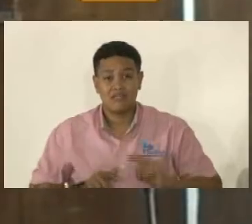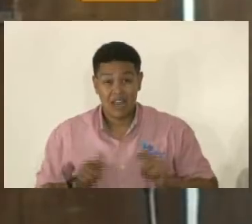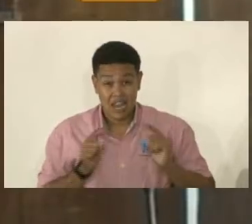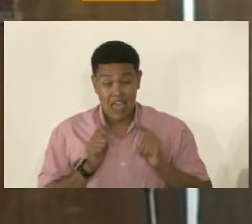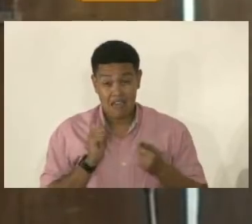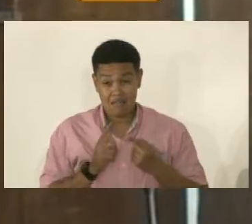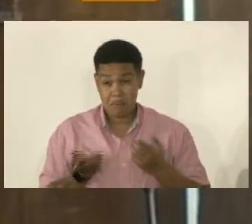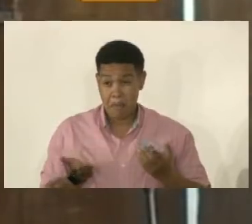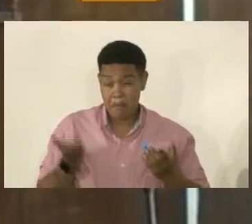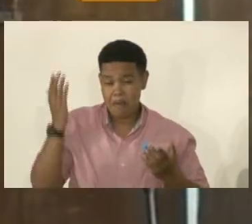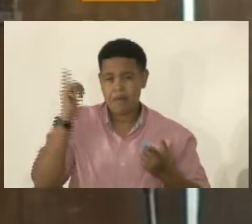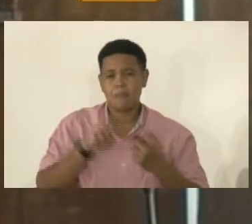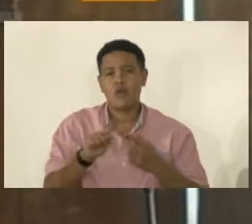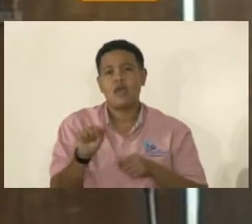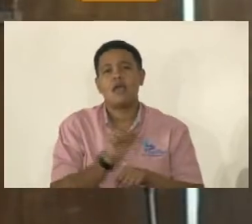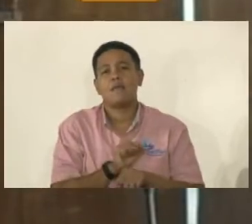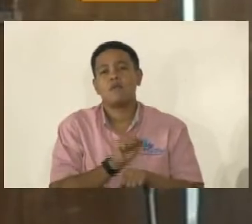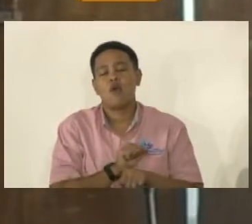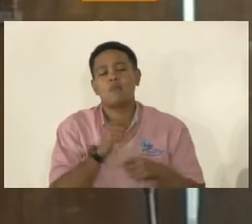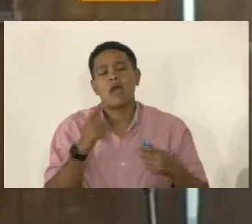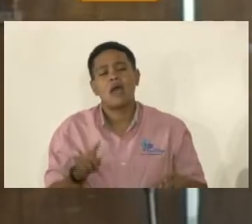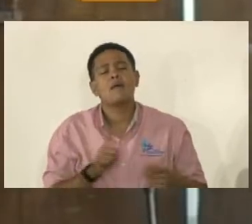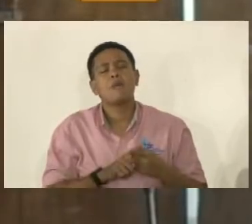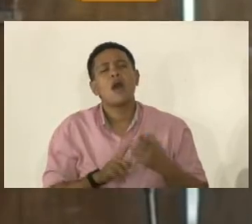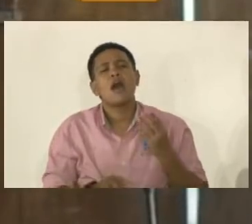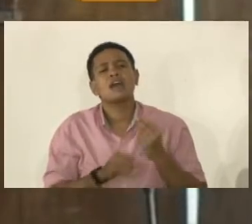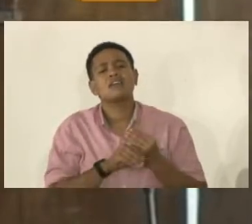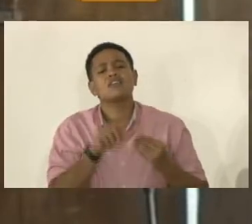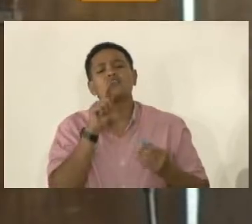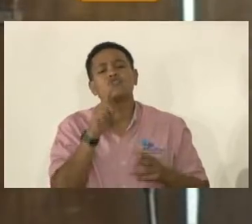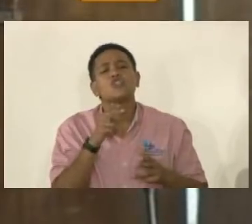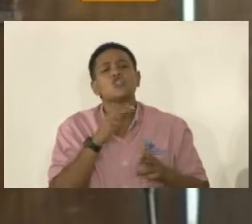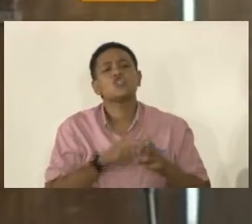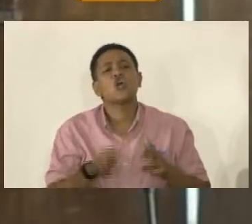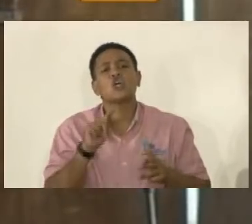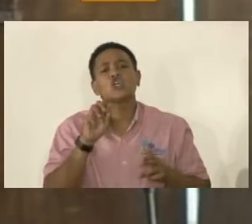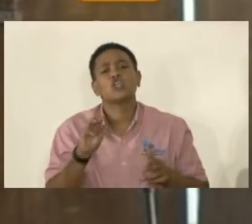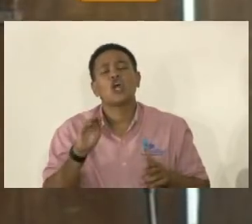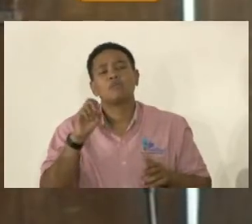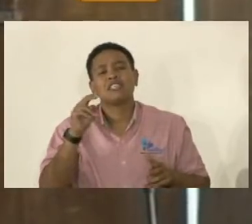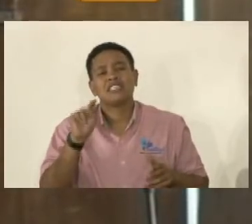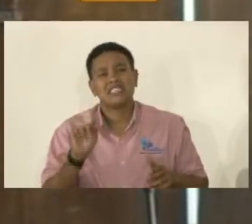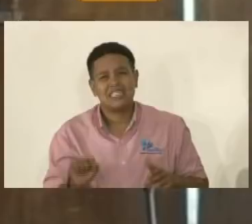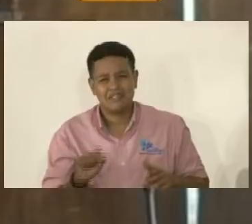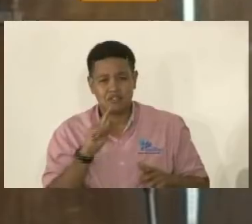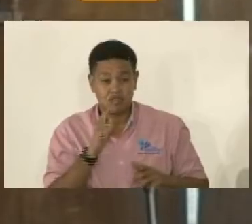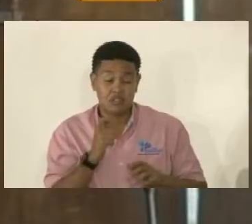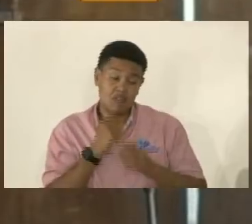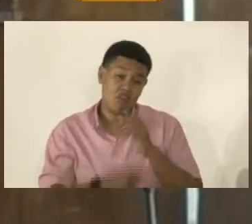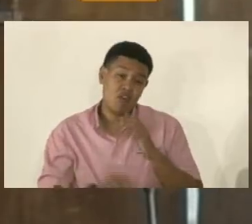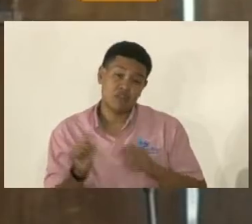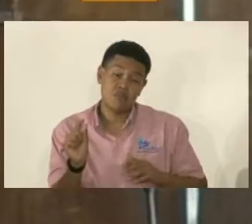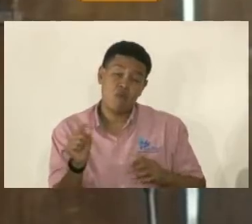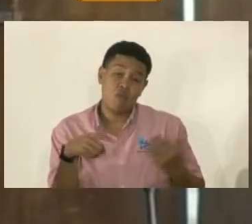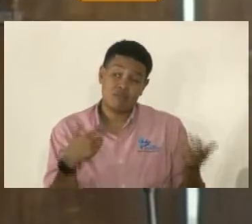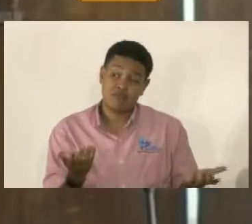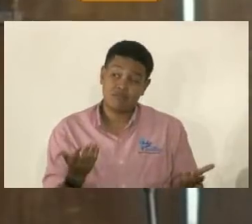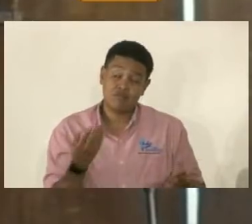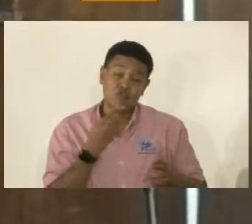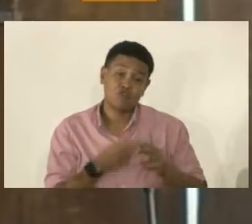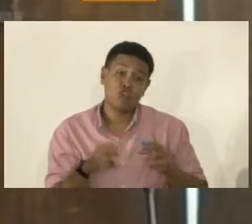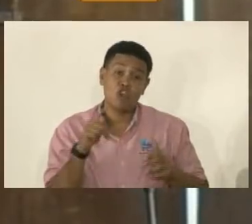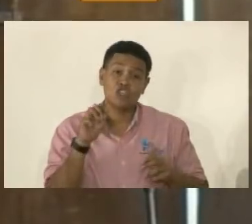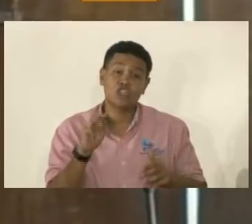their employability, but also short-term shifts that cost little.